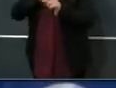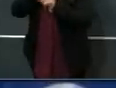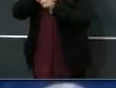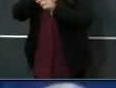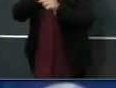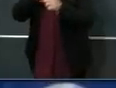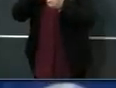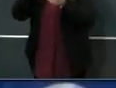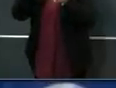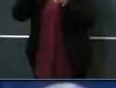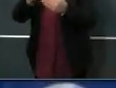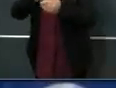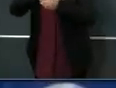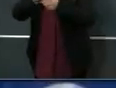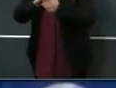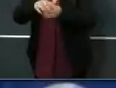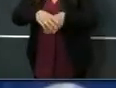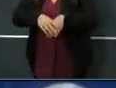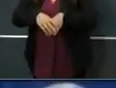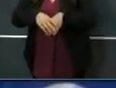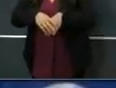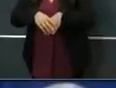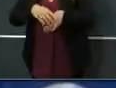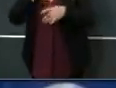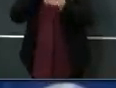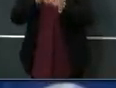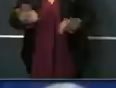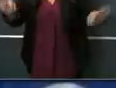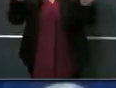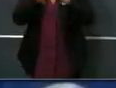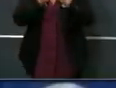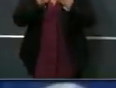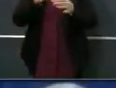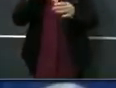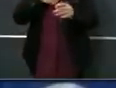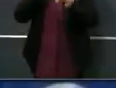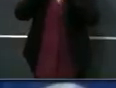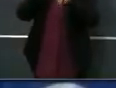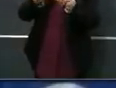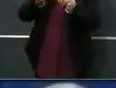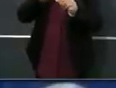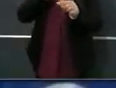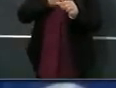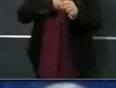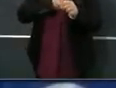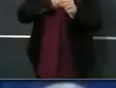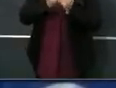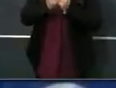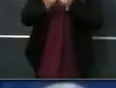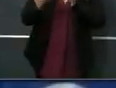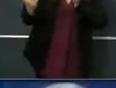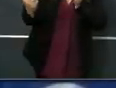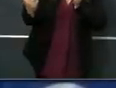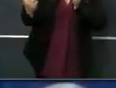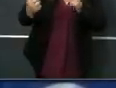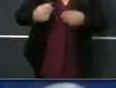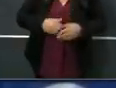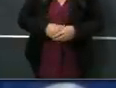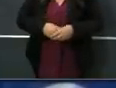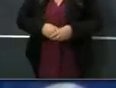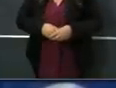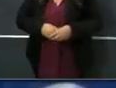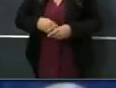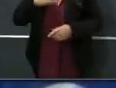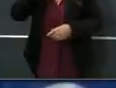by COVID-19, the incredible importance that we place on continuing our physical distancing orders. I know